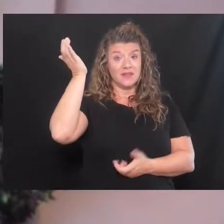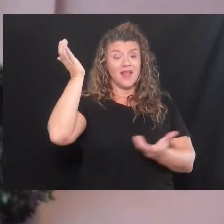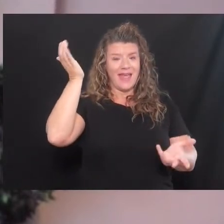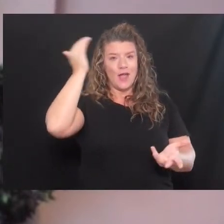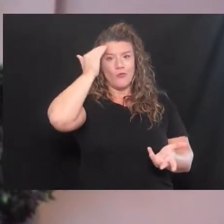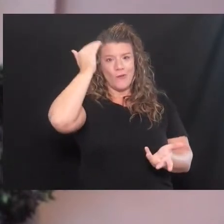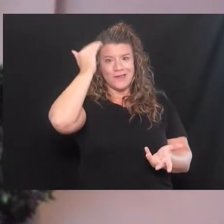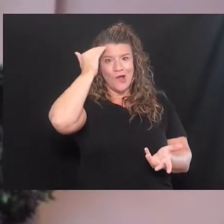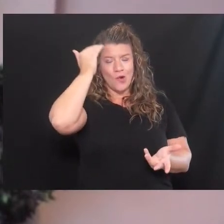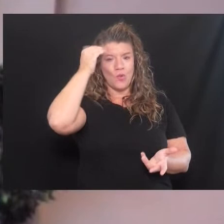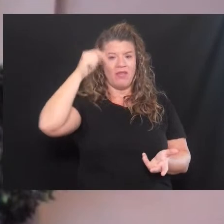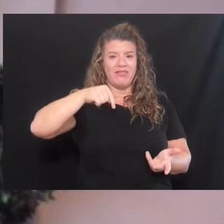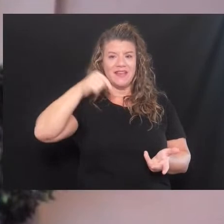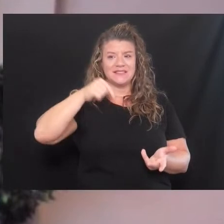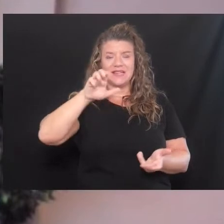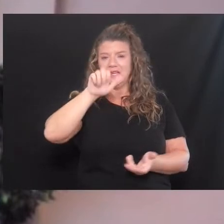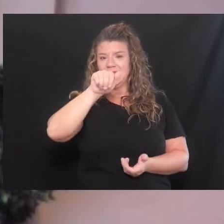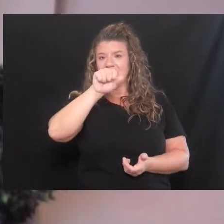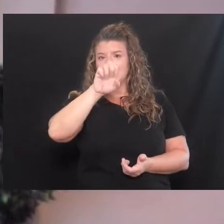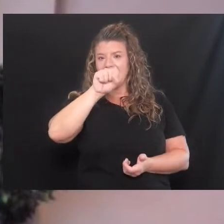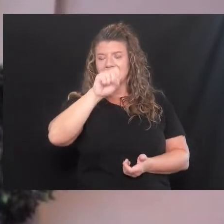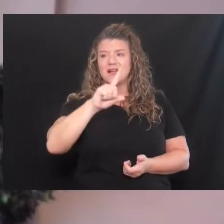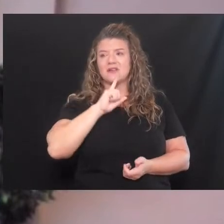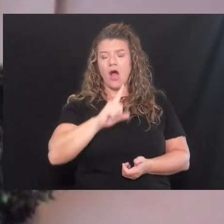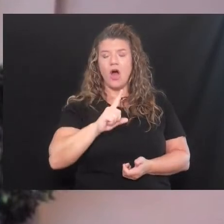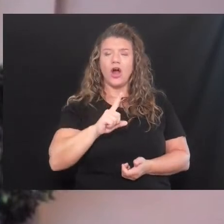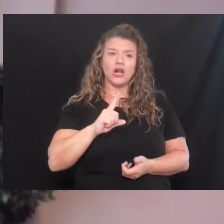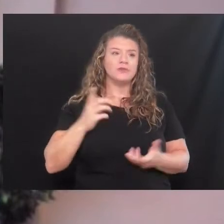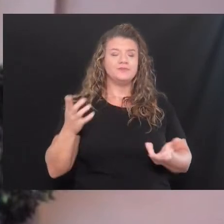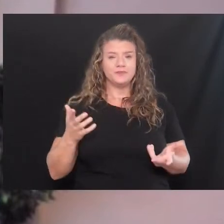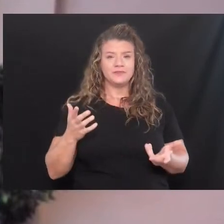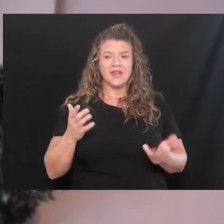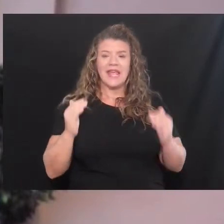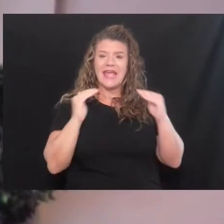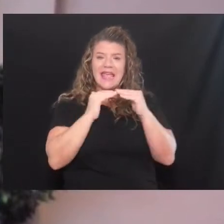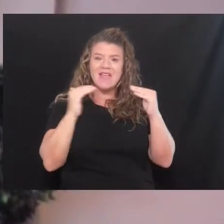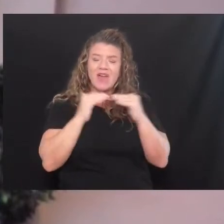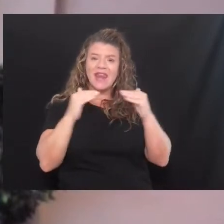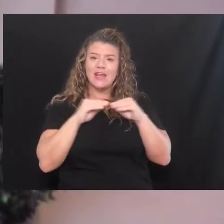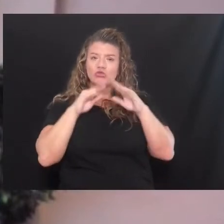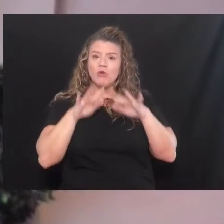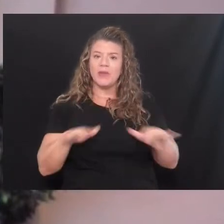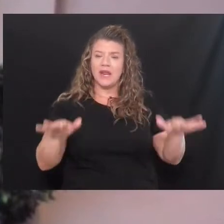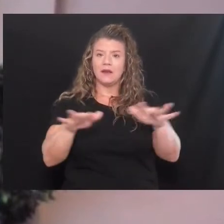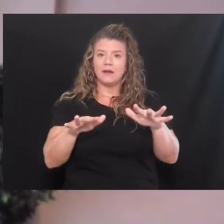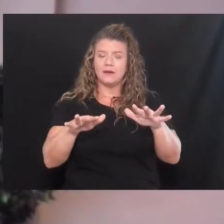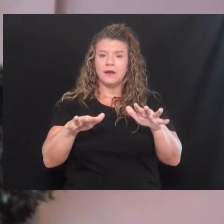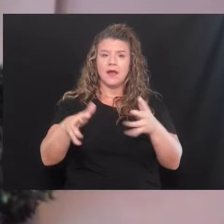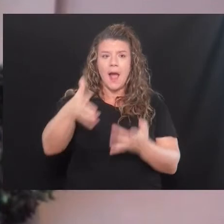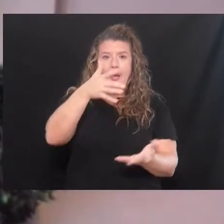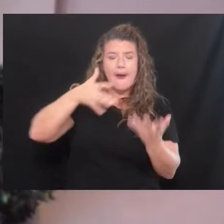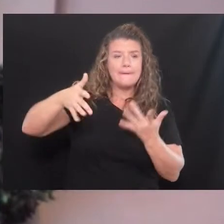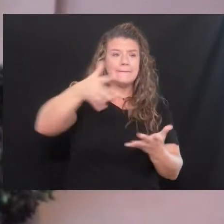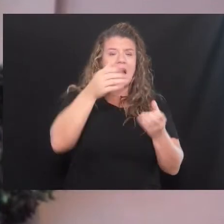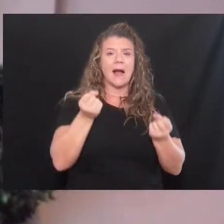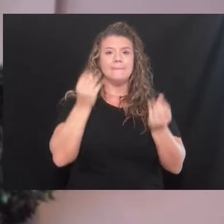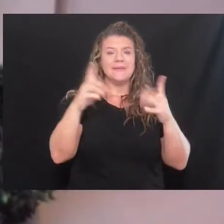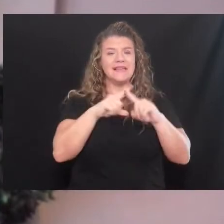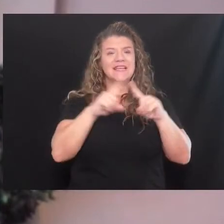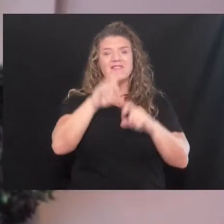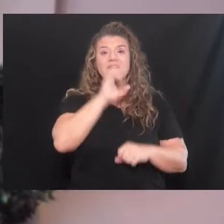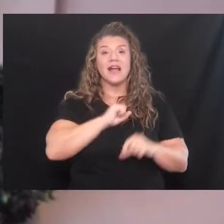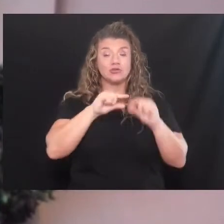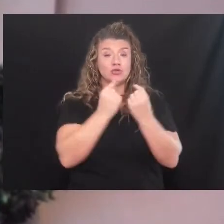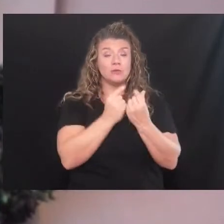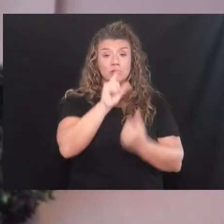know that the cases are relatively evenly distributed among many, many age groups, 20